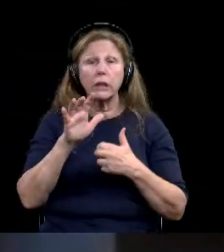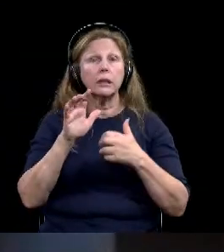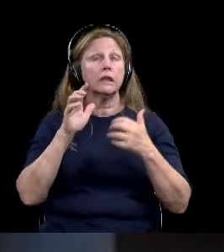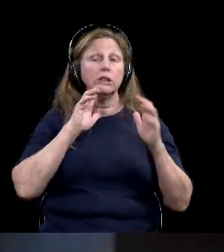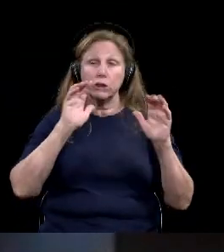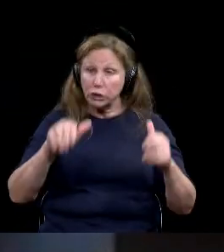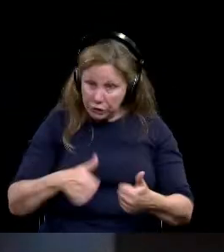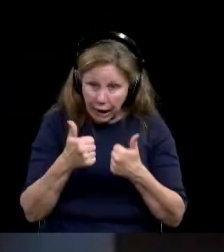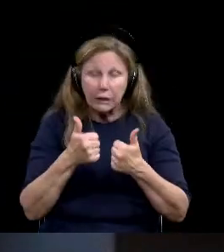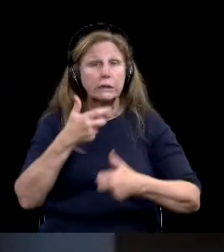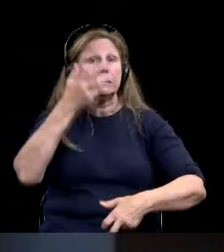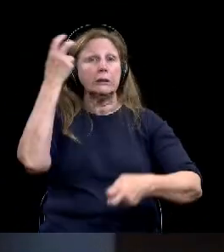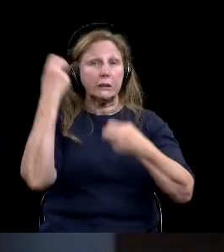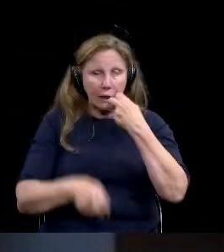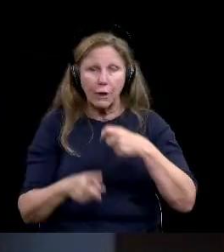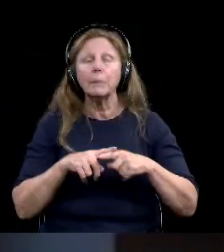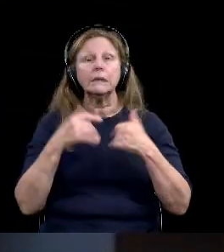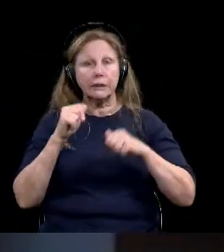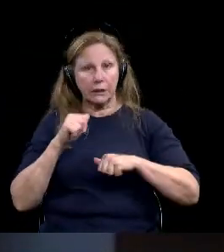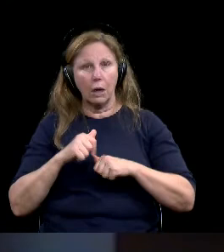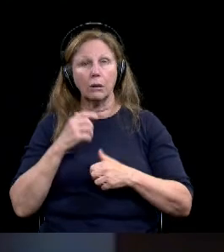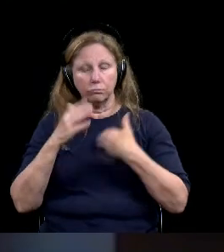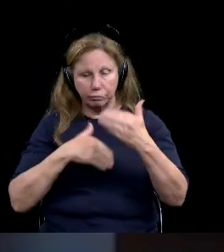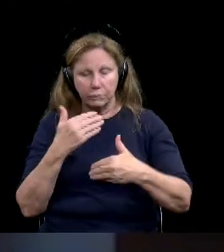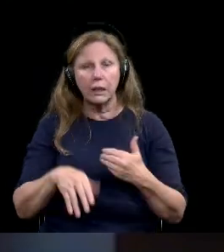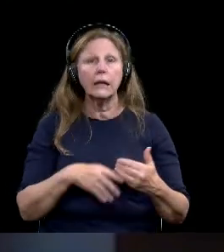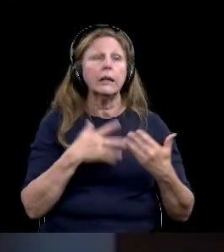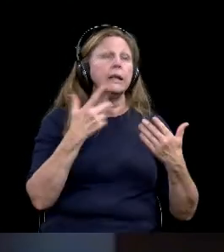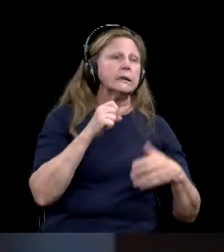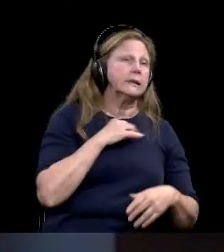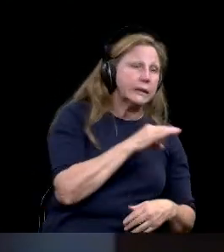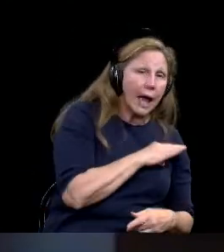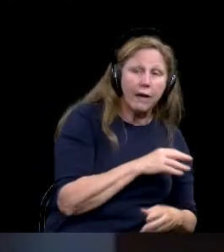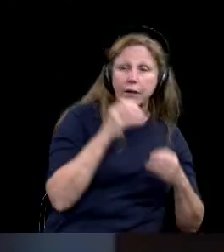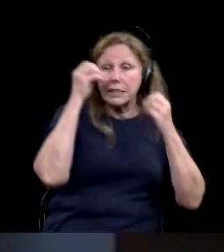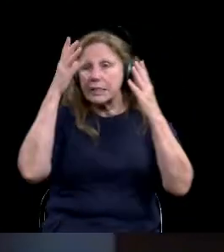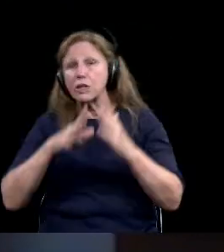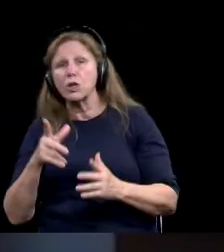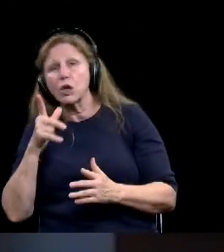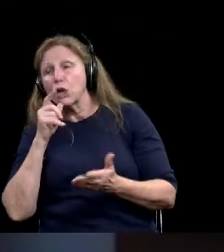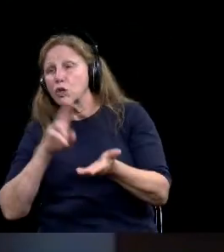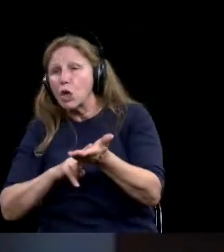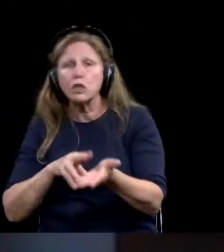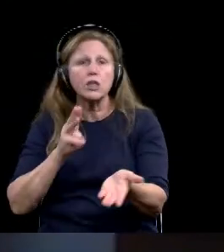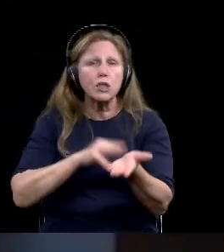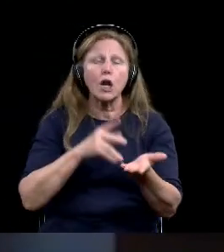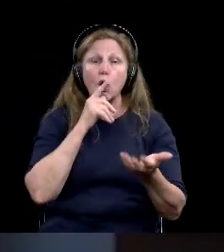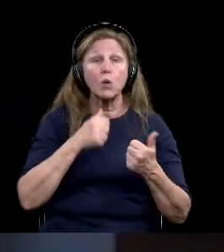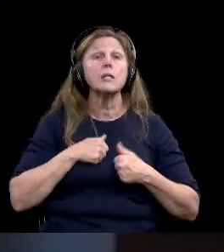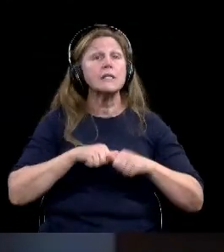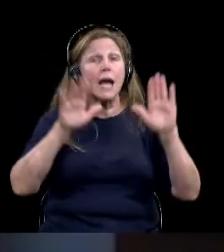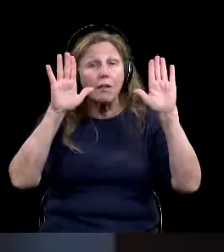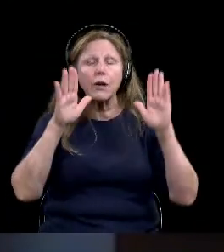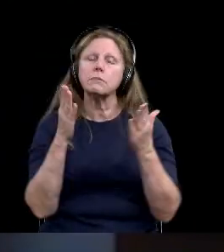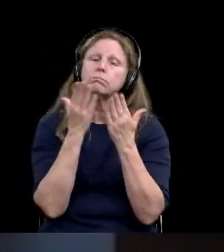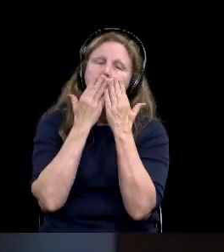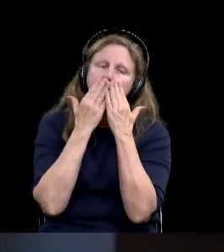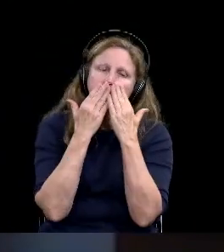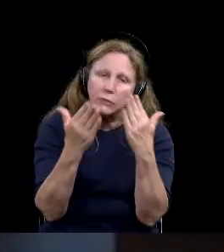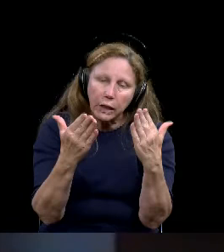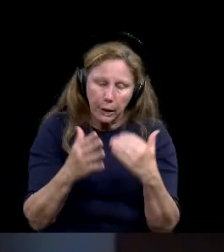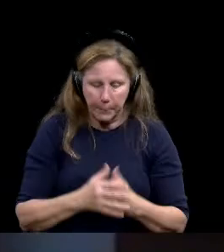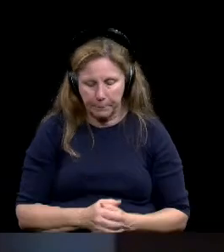you. To those who have endured pain, to those who have suffered in a hospital, to those who have lost loved